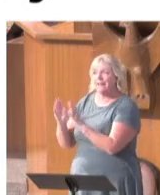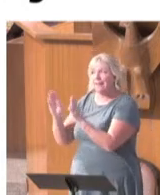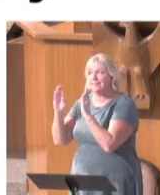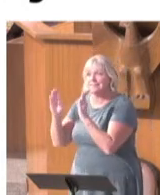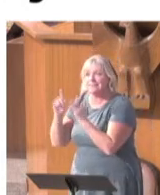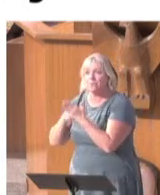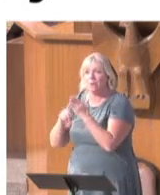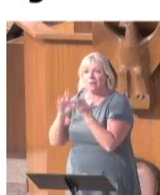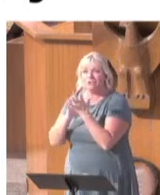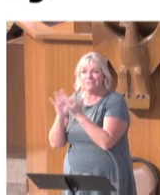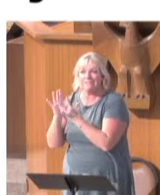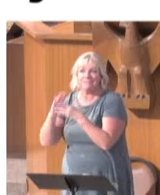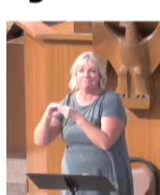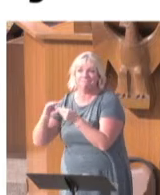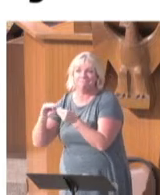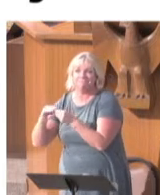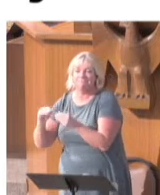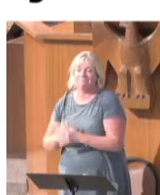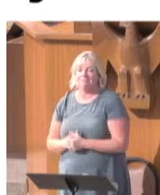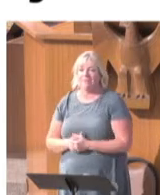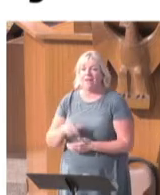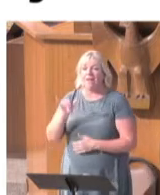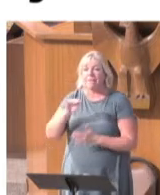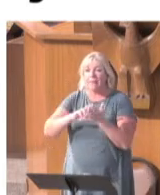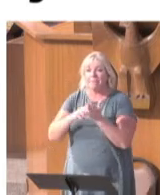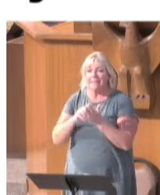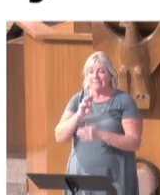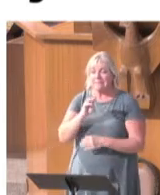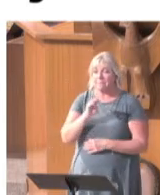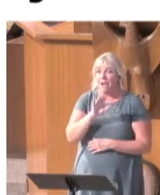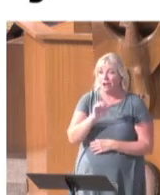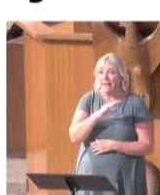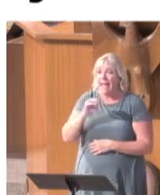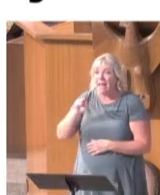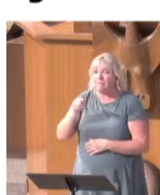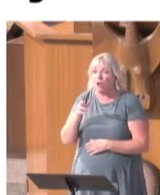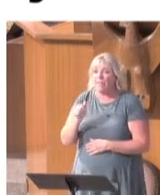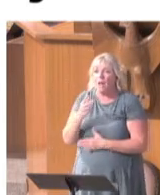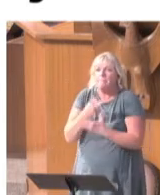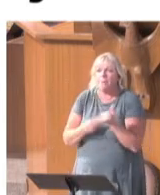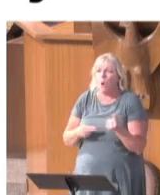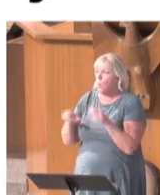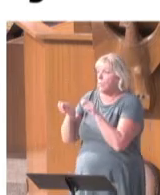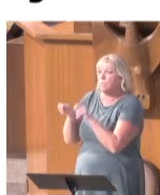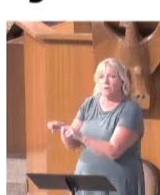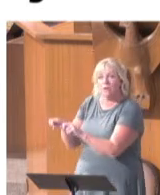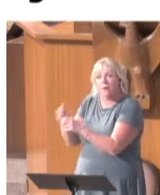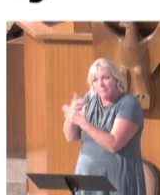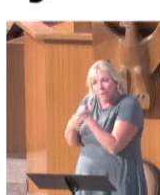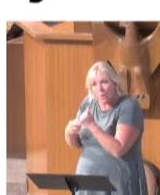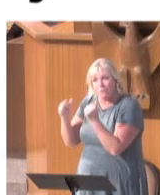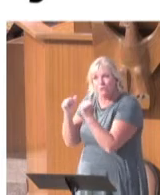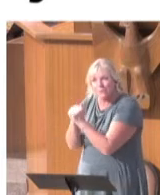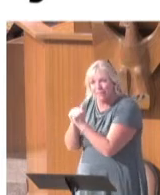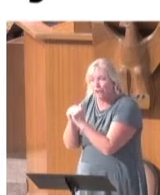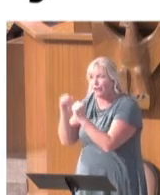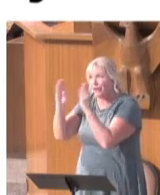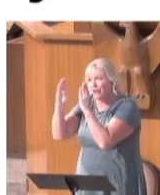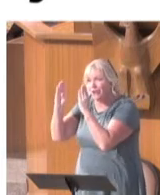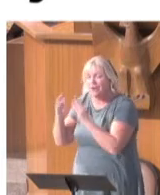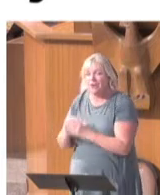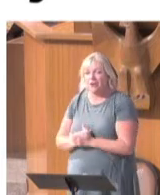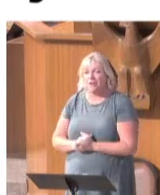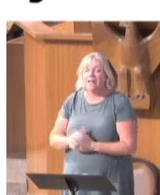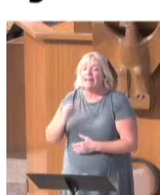to what he was saying. This means that Mary and Martha were both sitters at the Lord's feet, which is not a